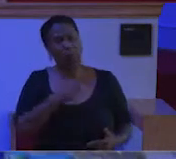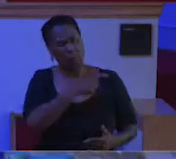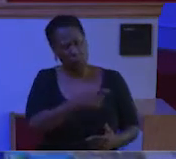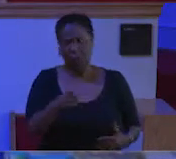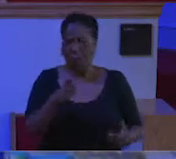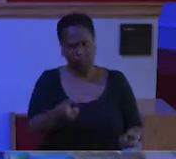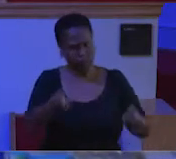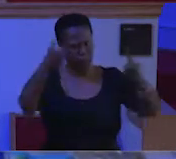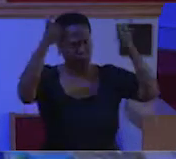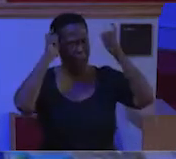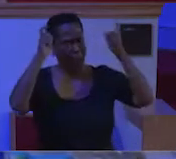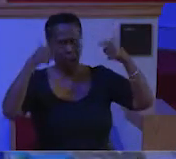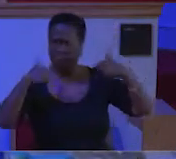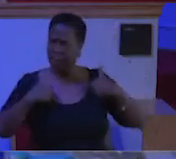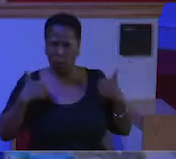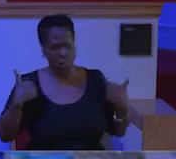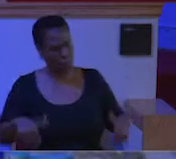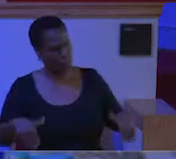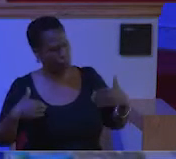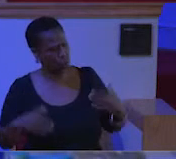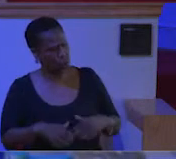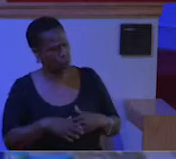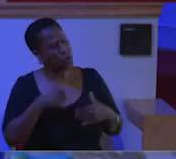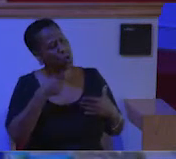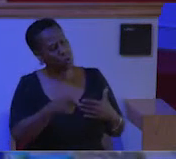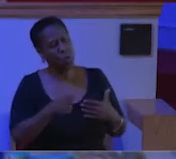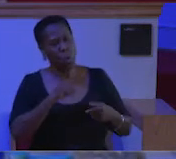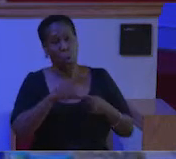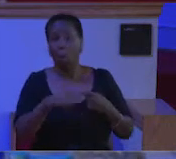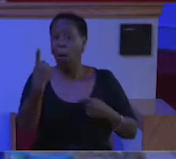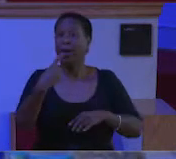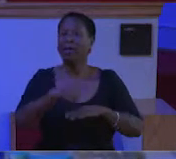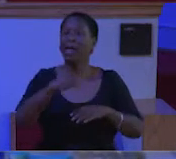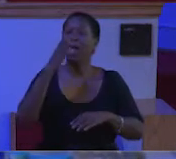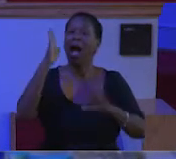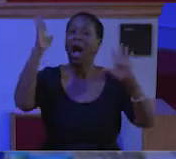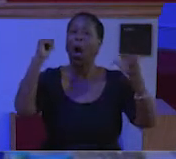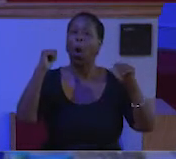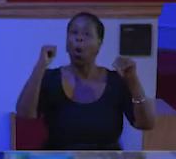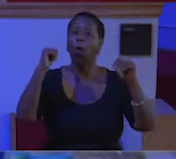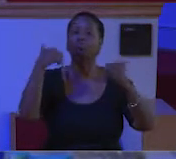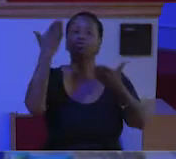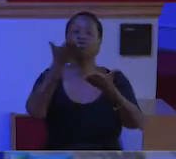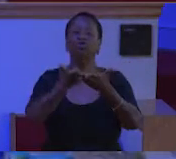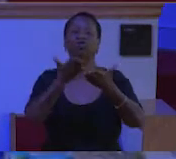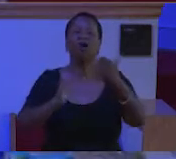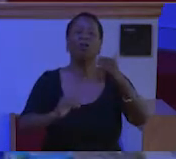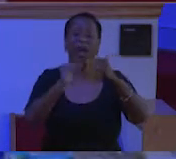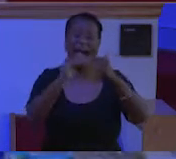upon my head, upon which one day I hope to arise."